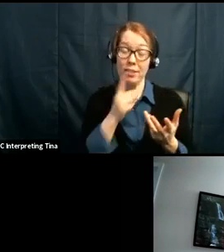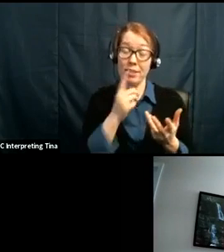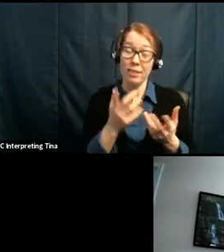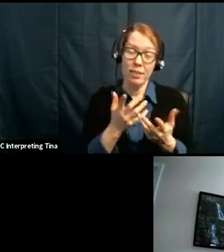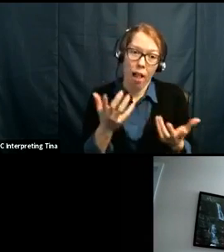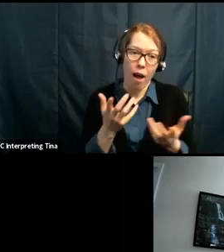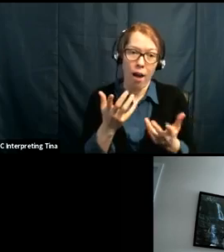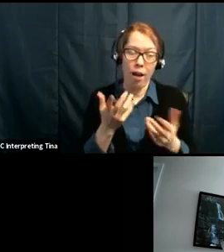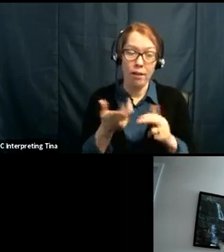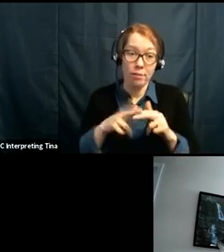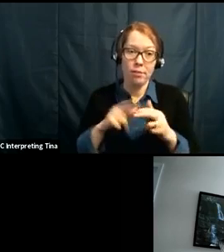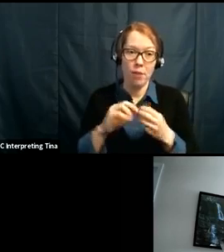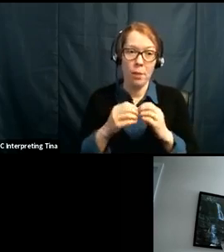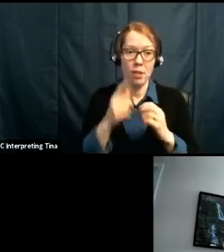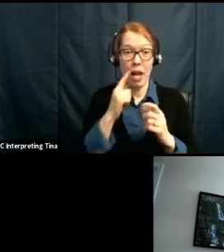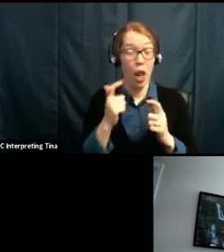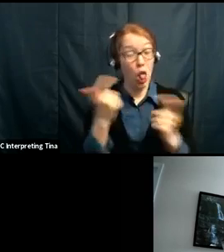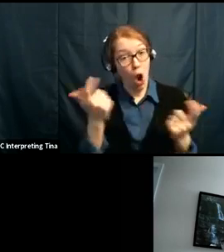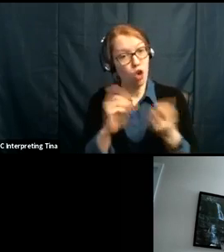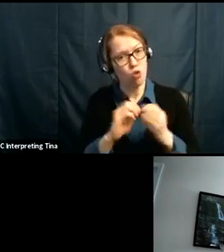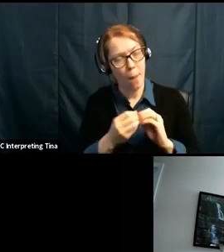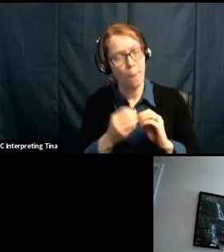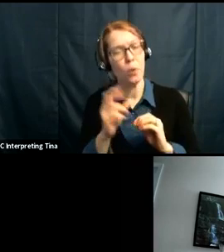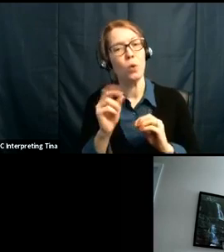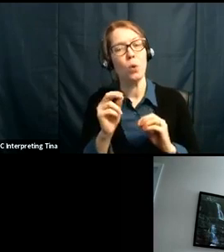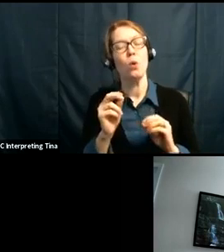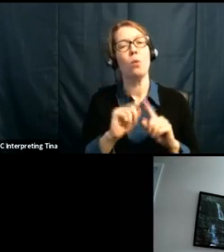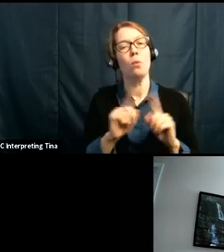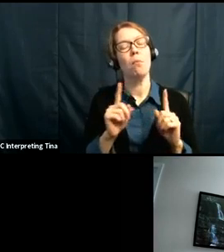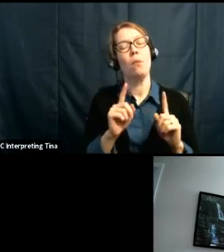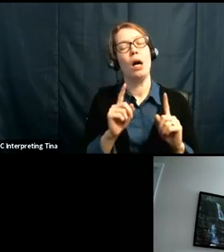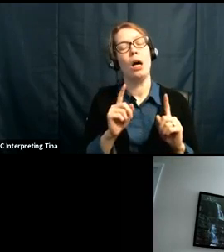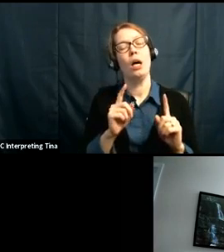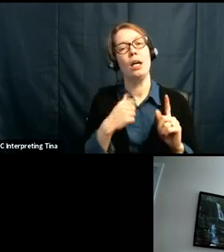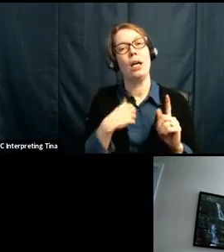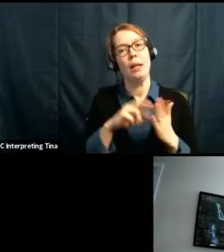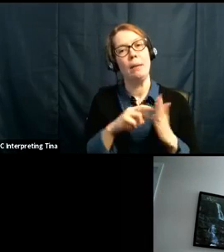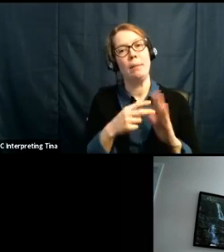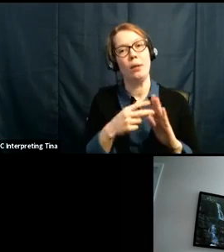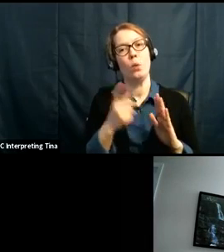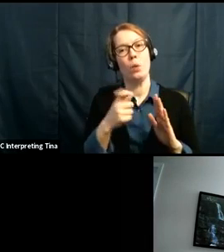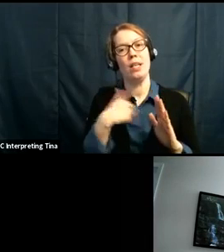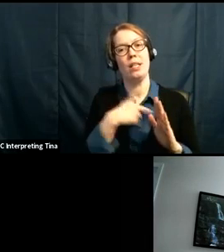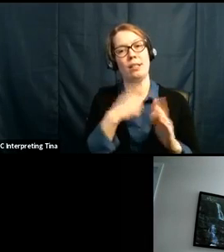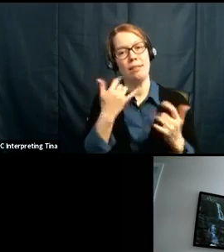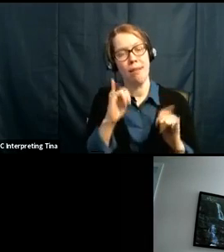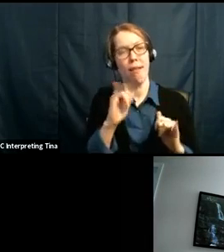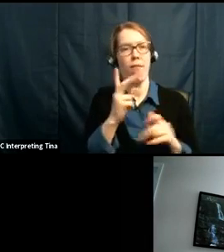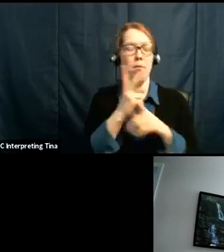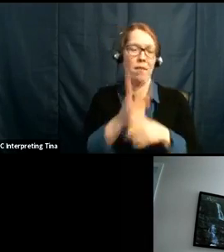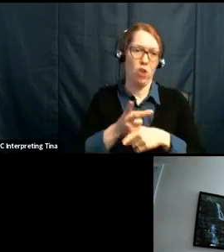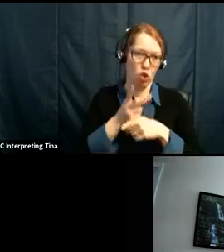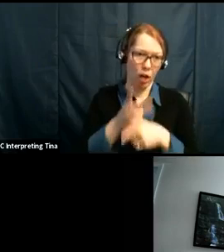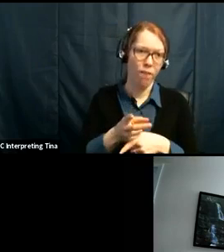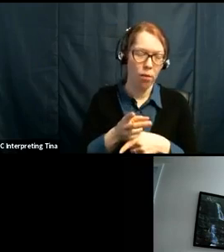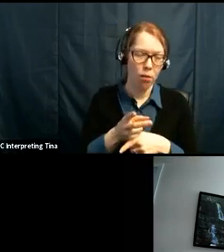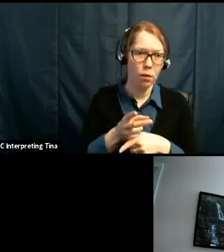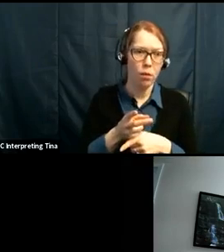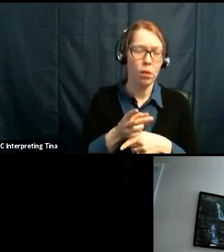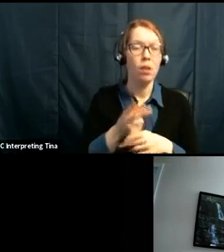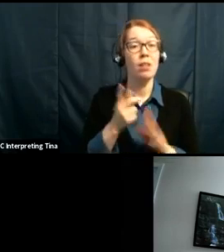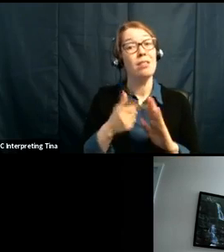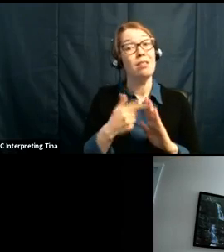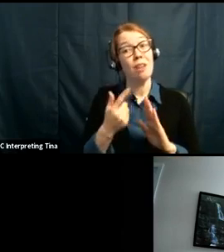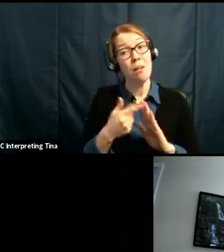doesn't mean that there's a large number, but it does mean that we have to be very careful. And sometimes we've